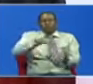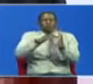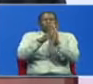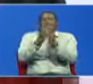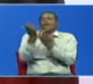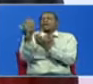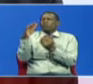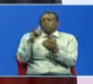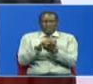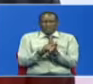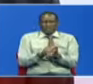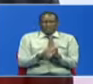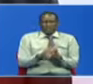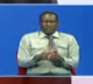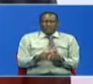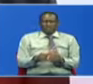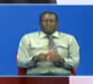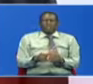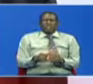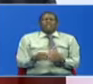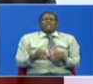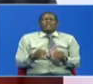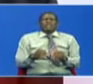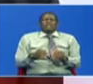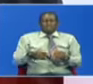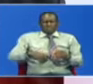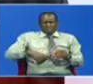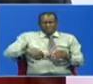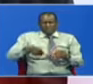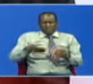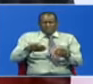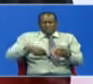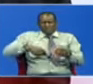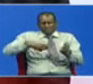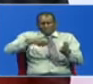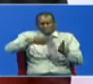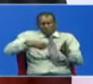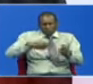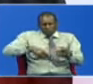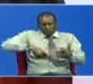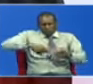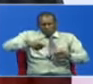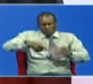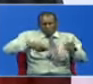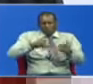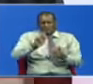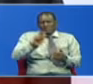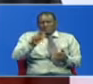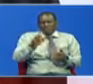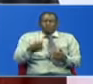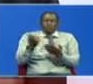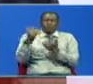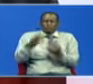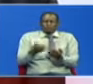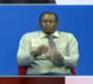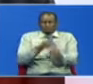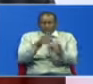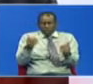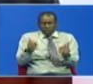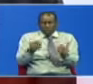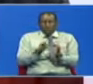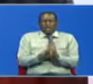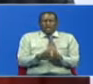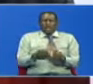that the global supply chain pipeline will get better and we'll have consistency in the test kits that